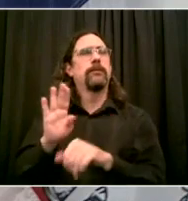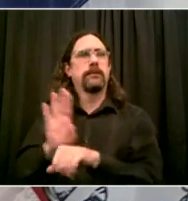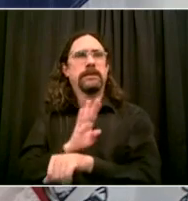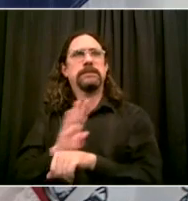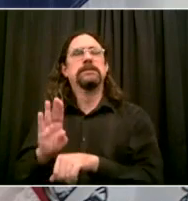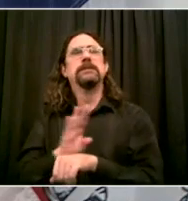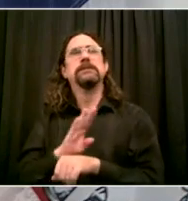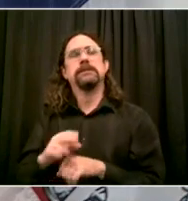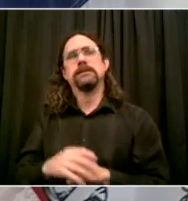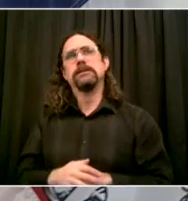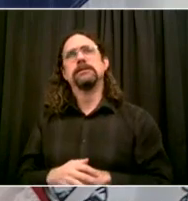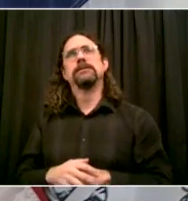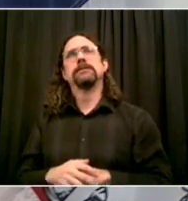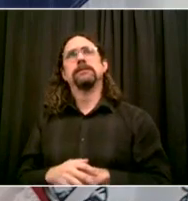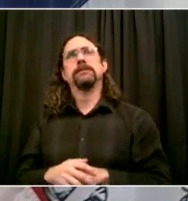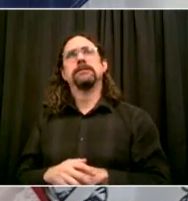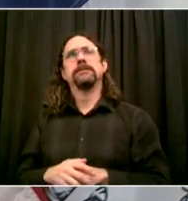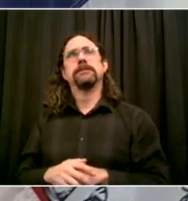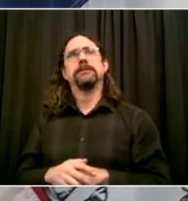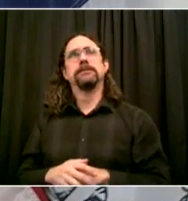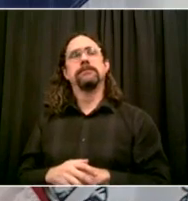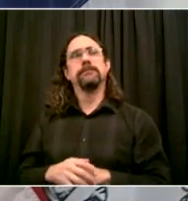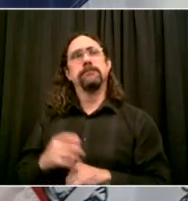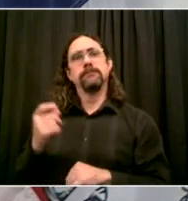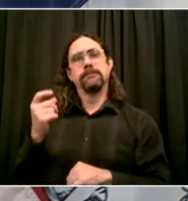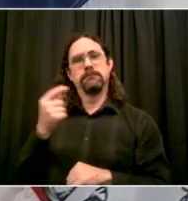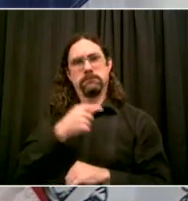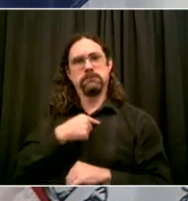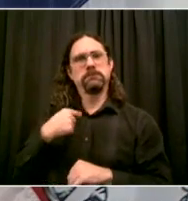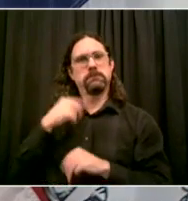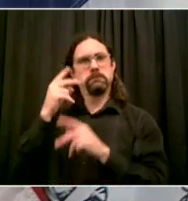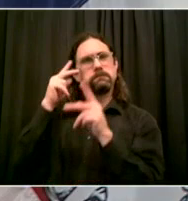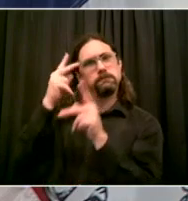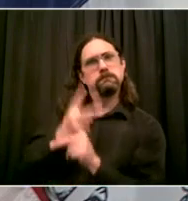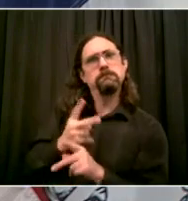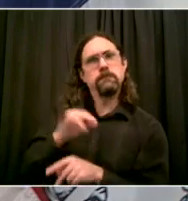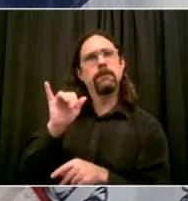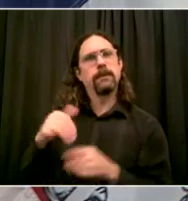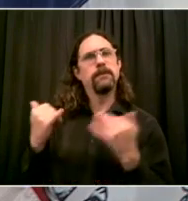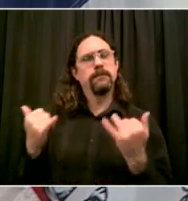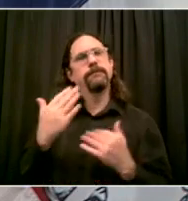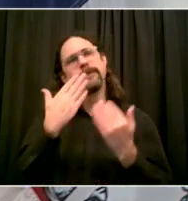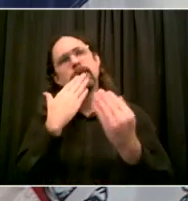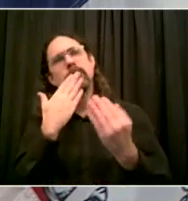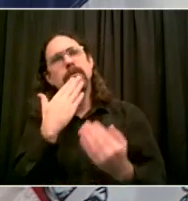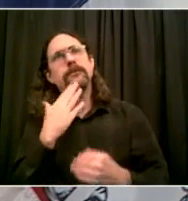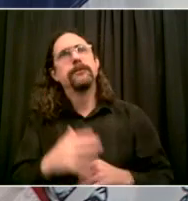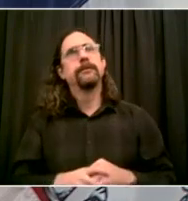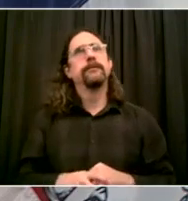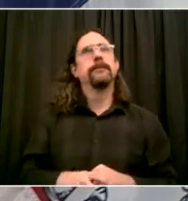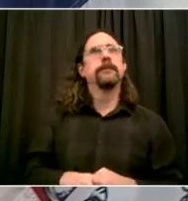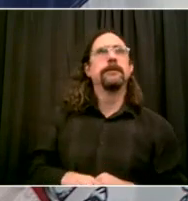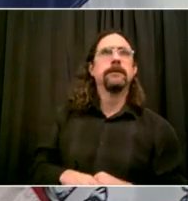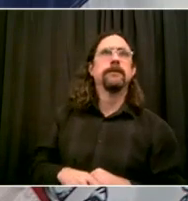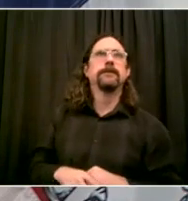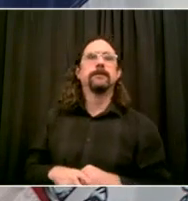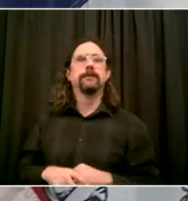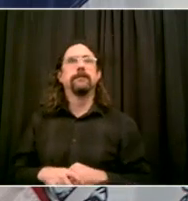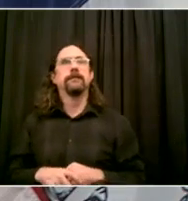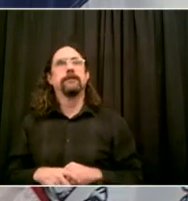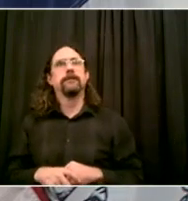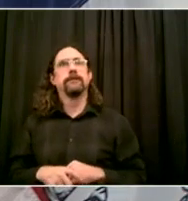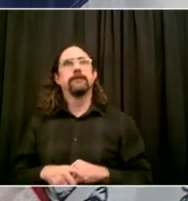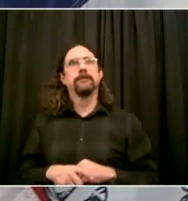ahead. Thanks, and that's understandable. I promise us a quicker question. Of the 13